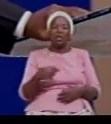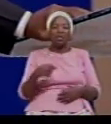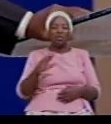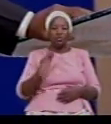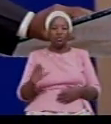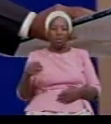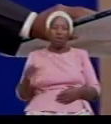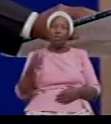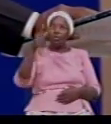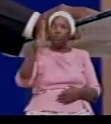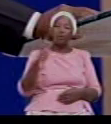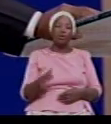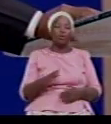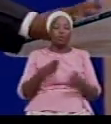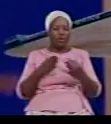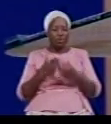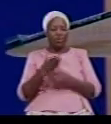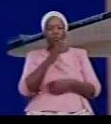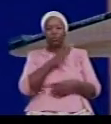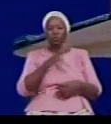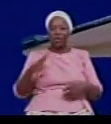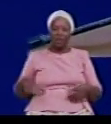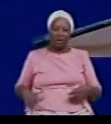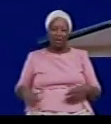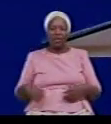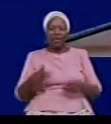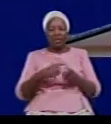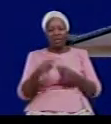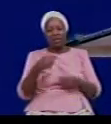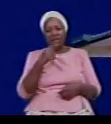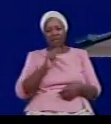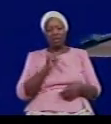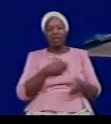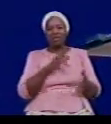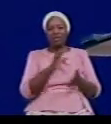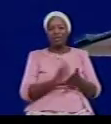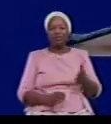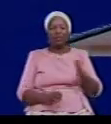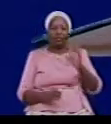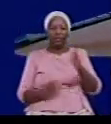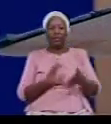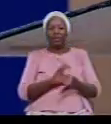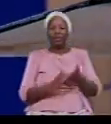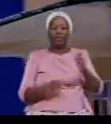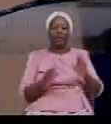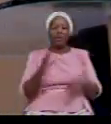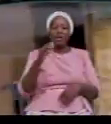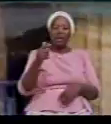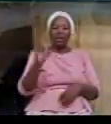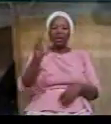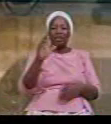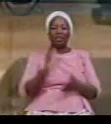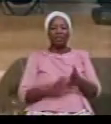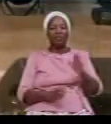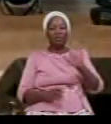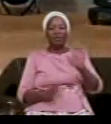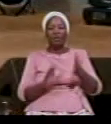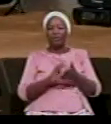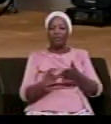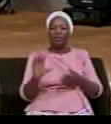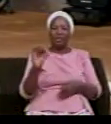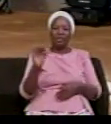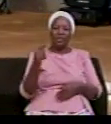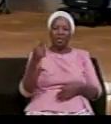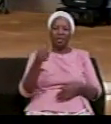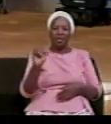God through Christ. It tells us in chapter 5, Galatians chapter 5, reading from verse